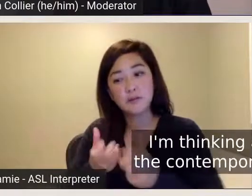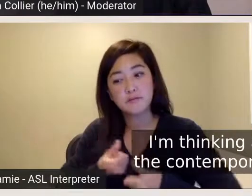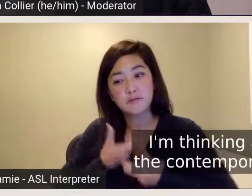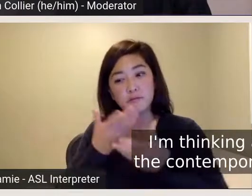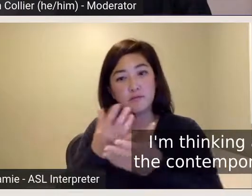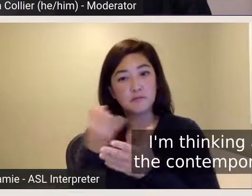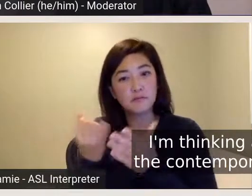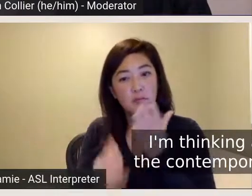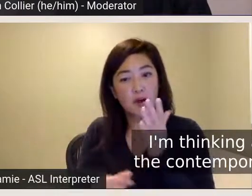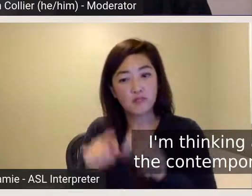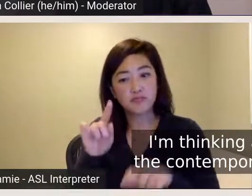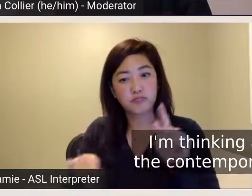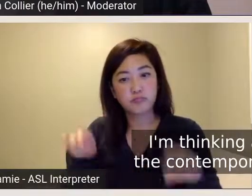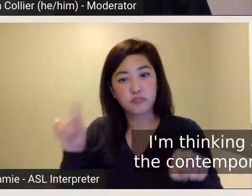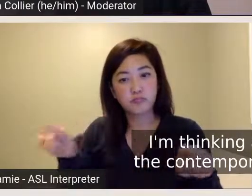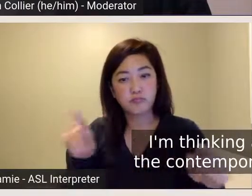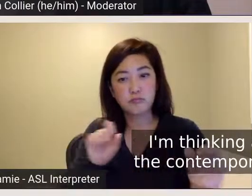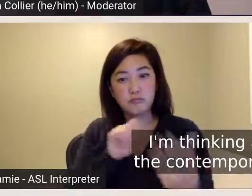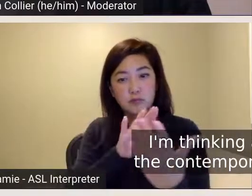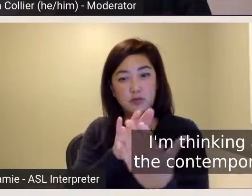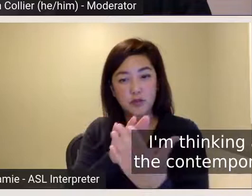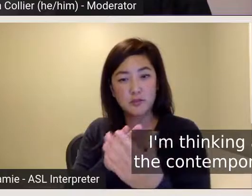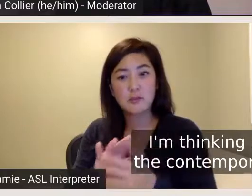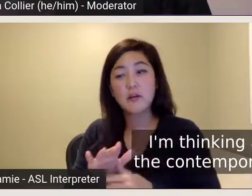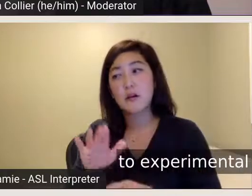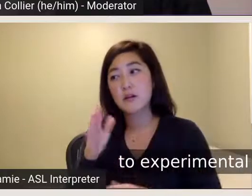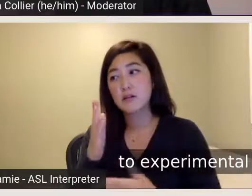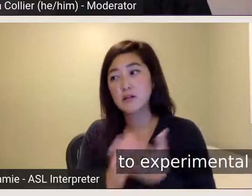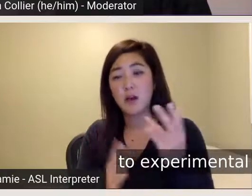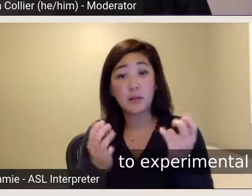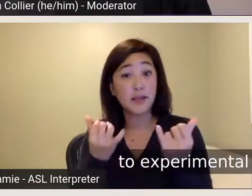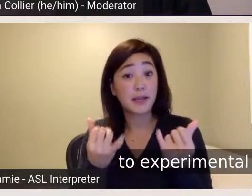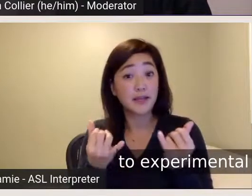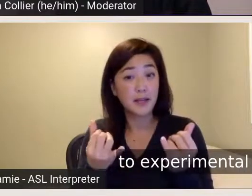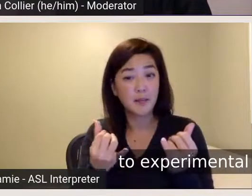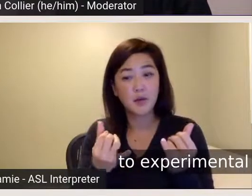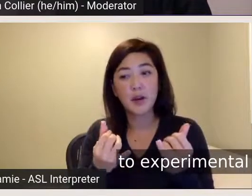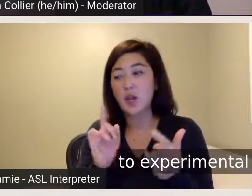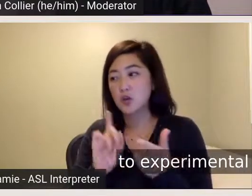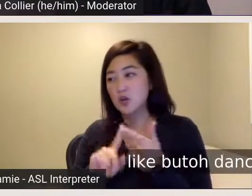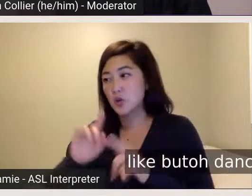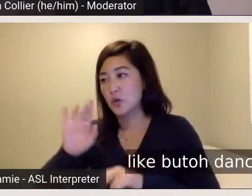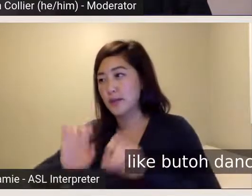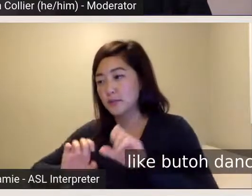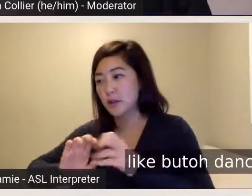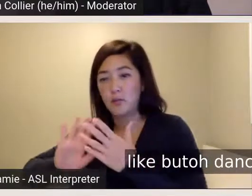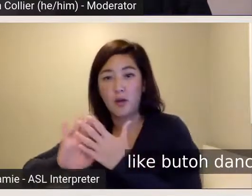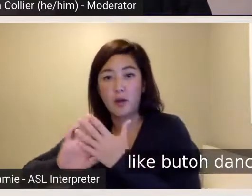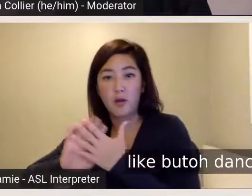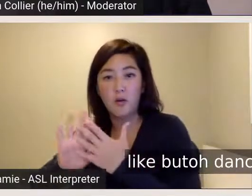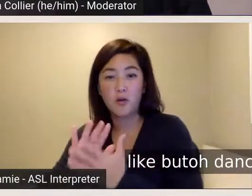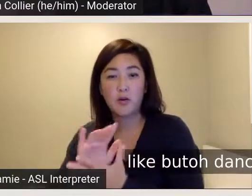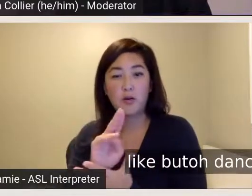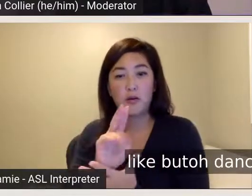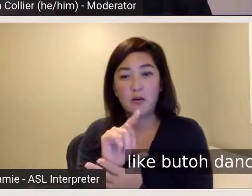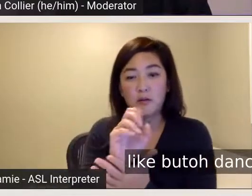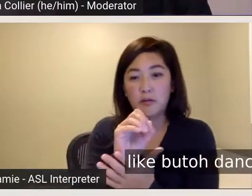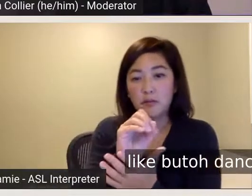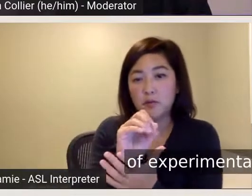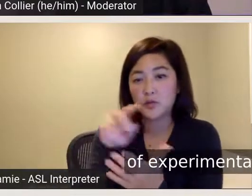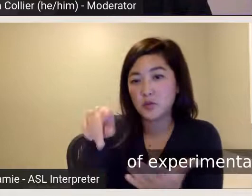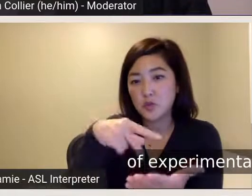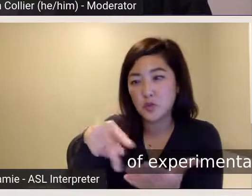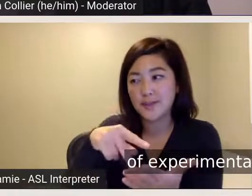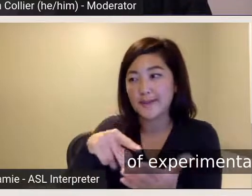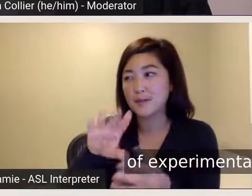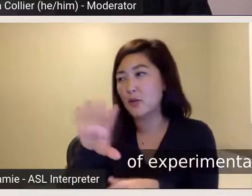about, some of the contemporary movements to experimental Japanese cinema, like Buto dance, or other types